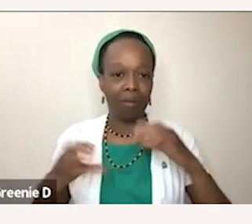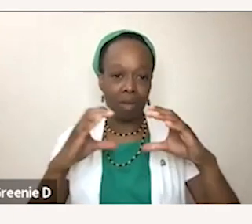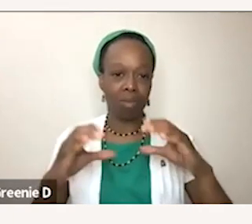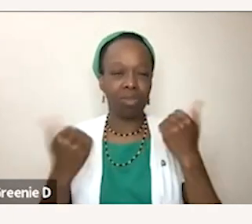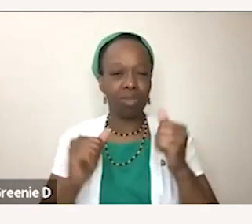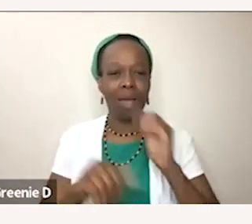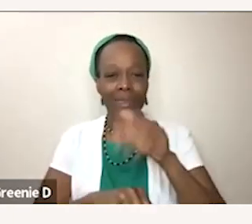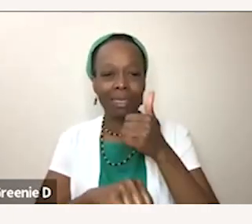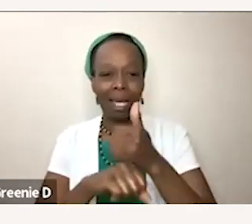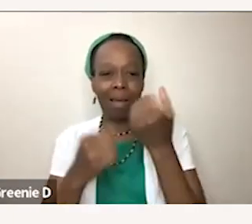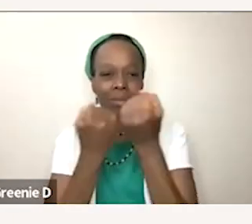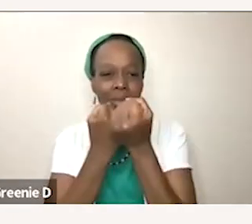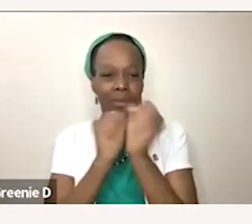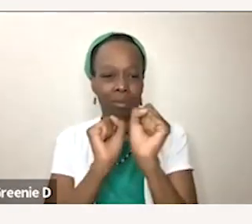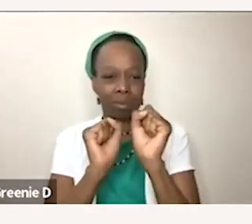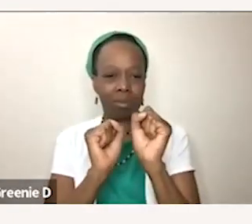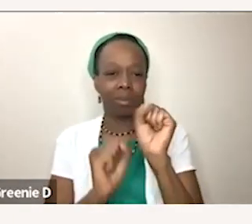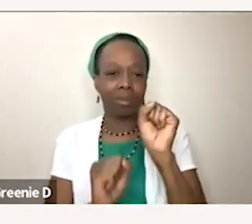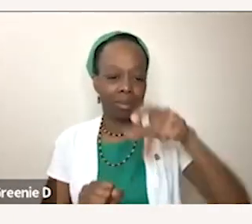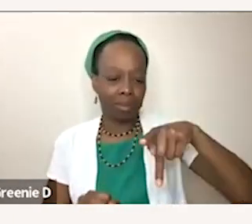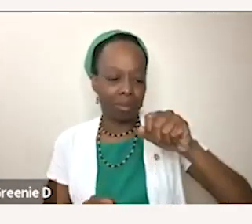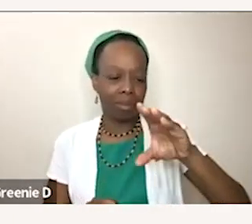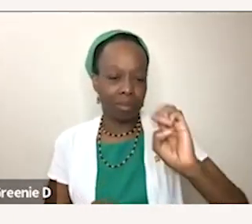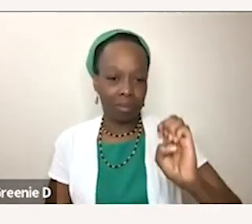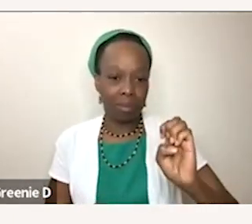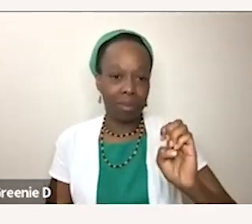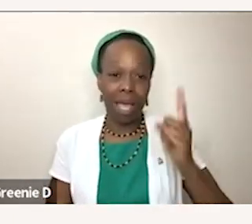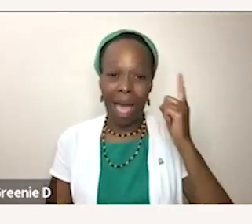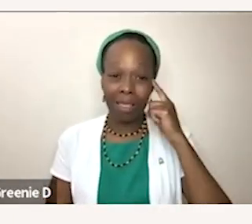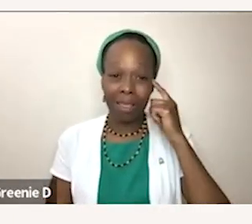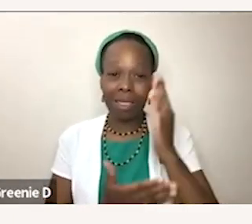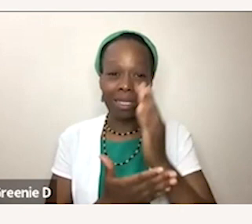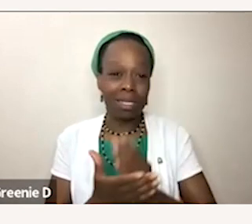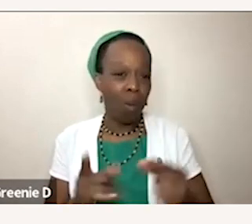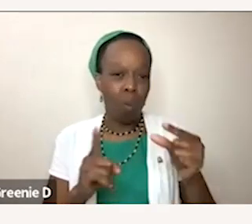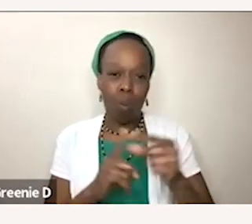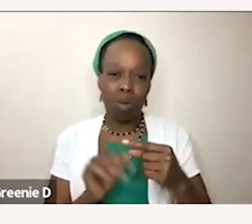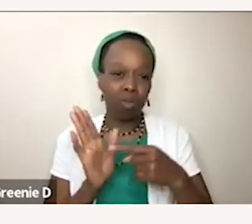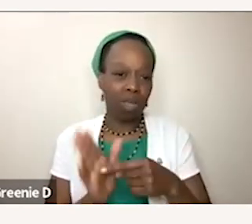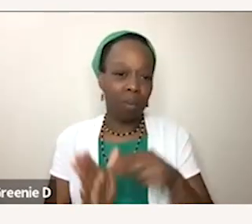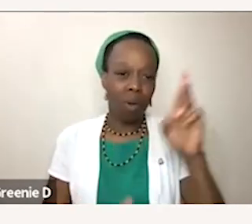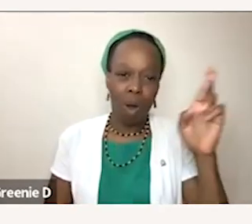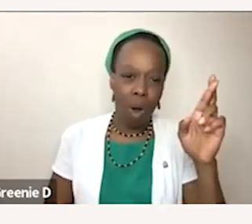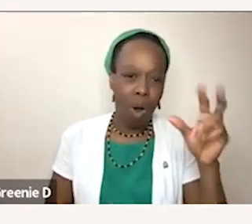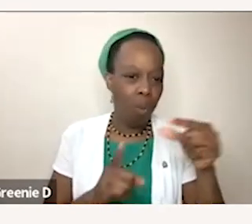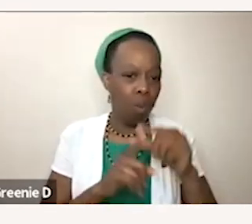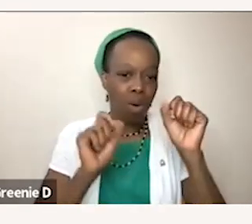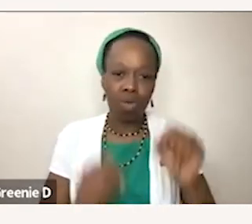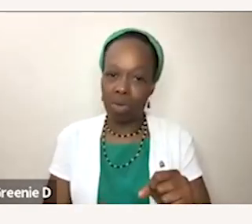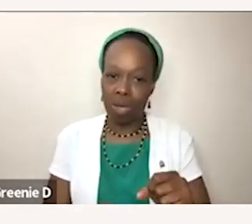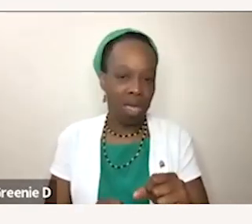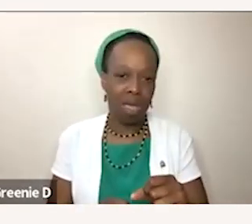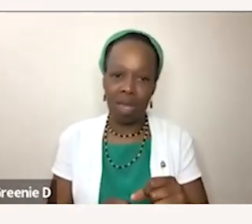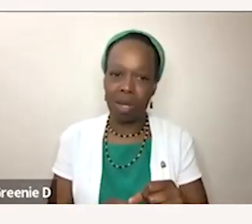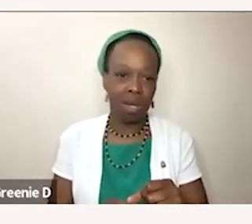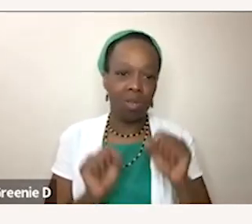space. Obviously it's different when it's a slur. I do think there are some words like the R word, for example, you can call someone out on that. We all know that it's not a word you should